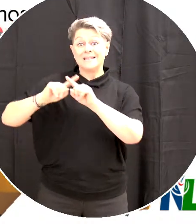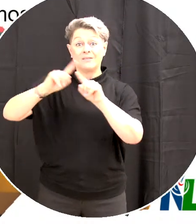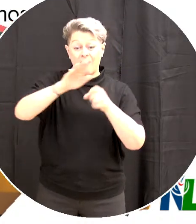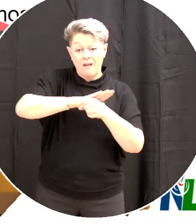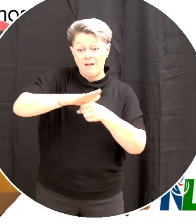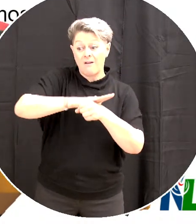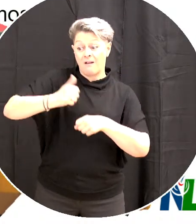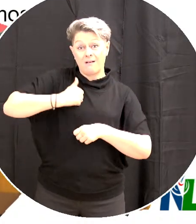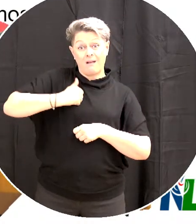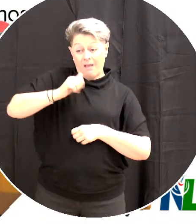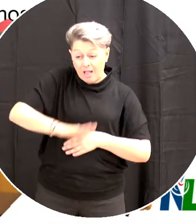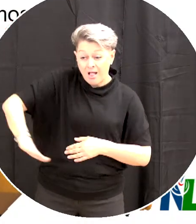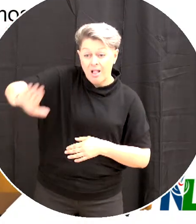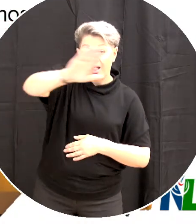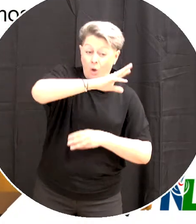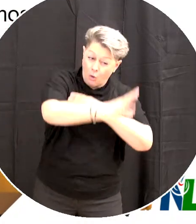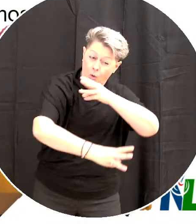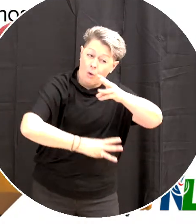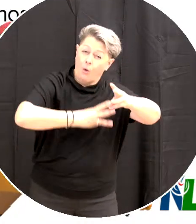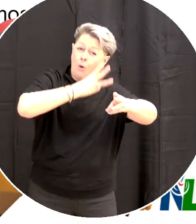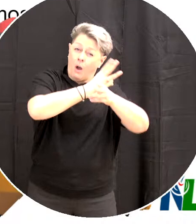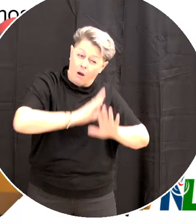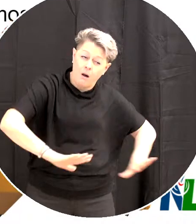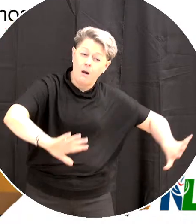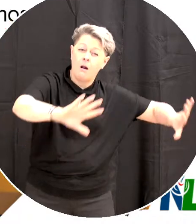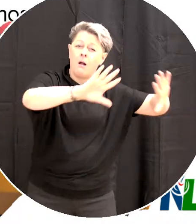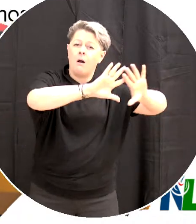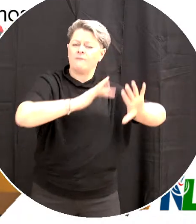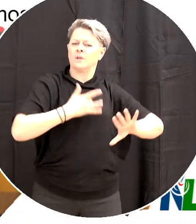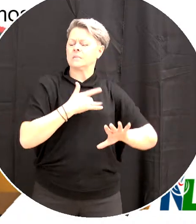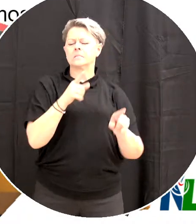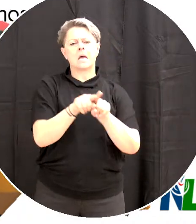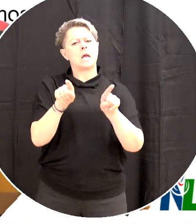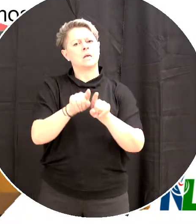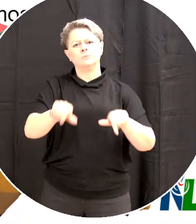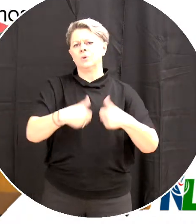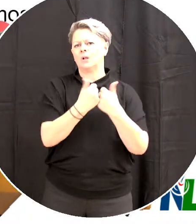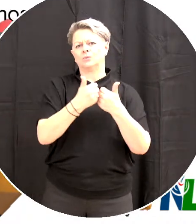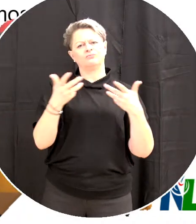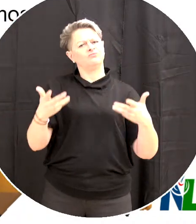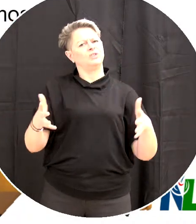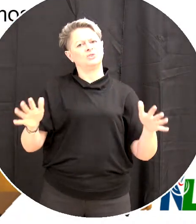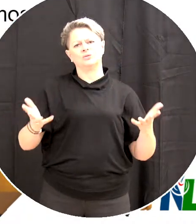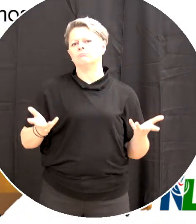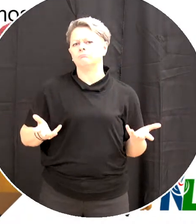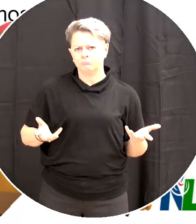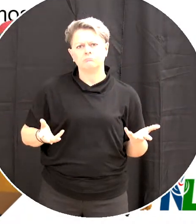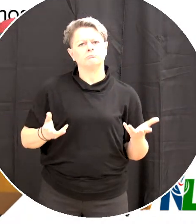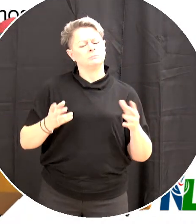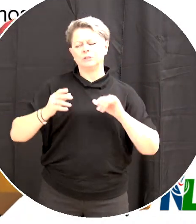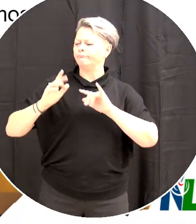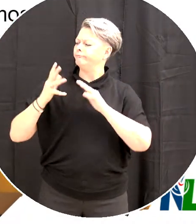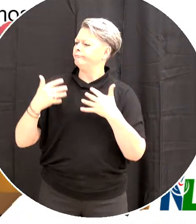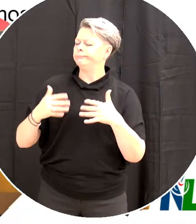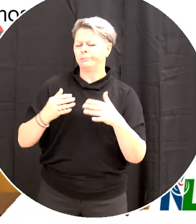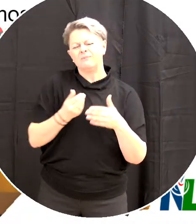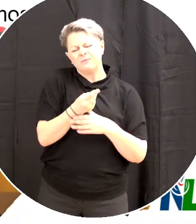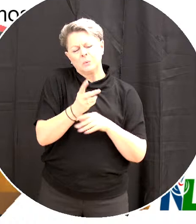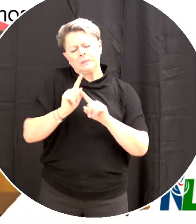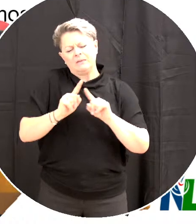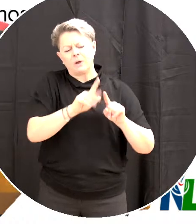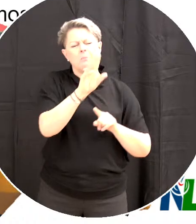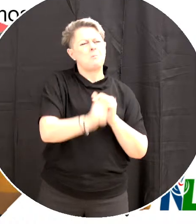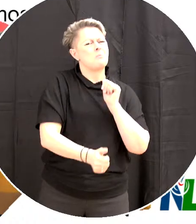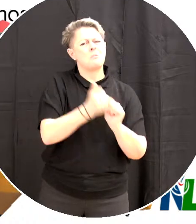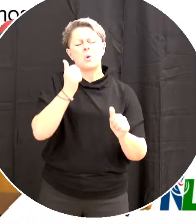Canada and around the world have faced similar challenges. There are some individual differences. But in